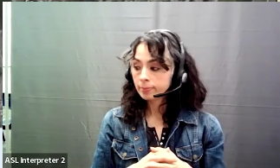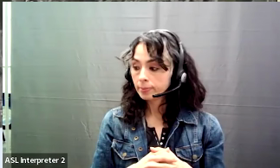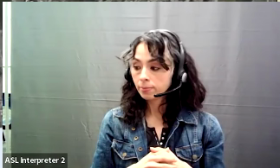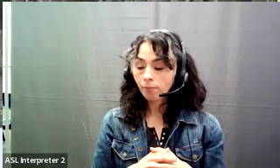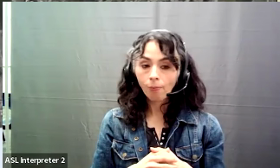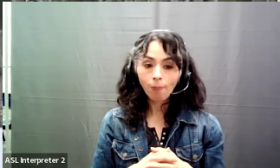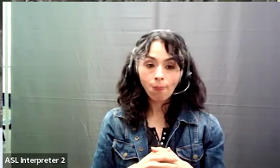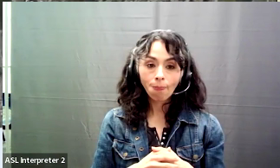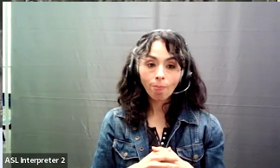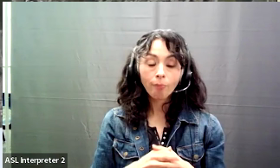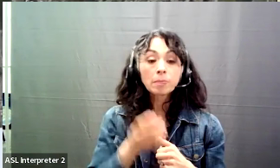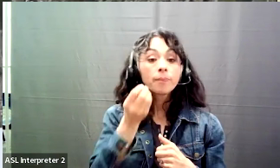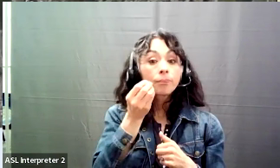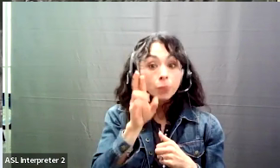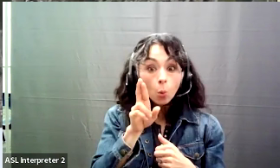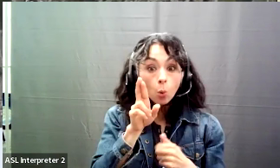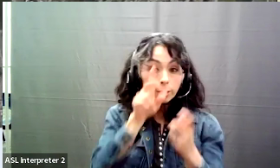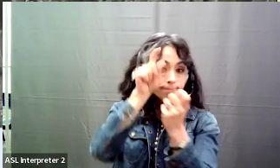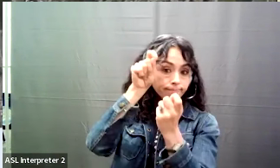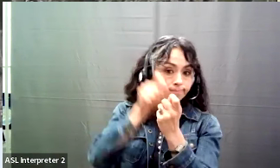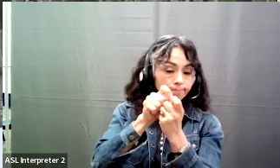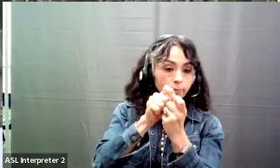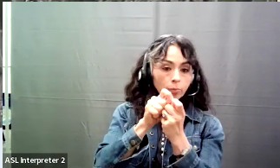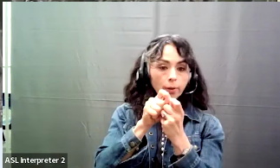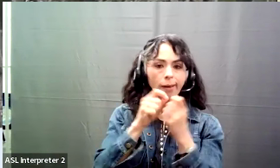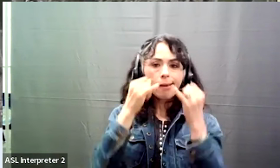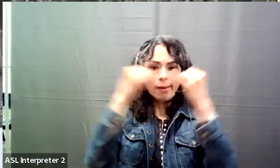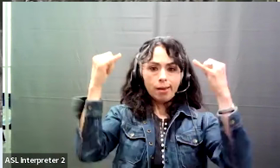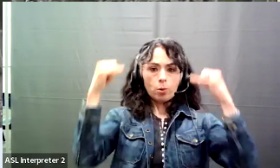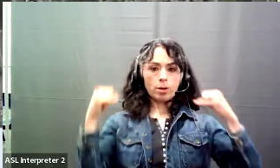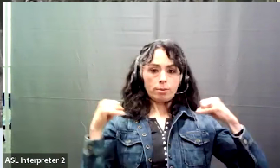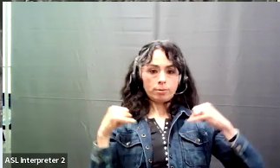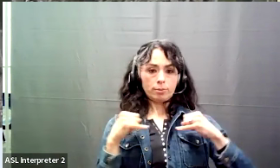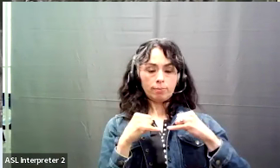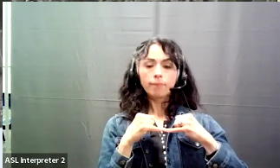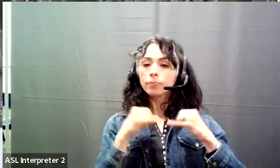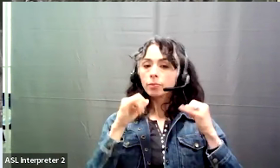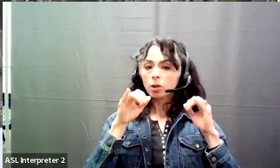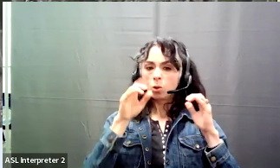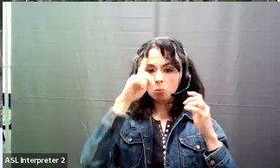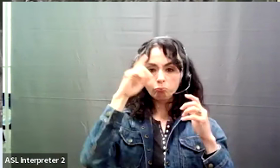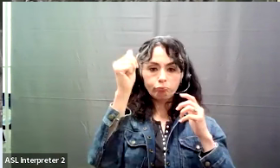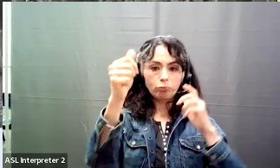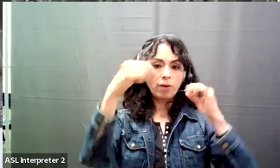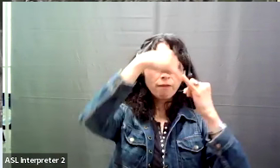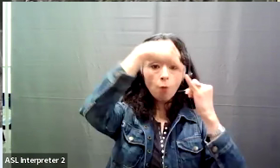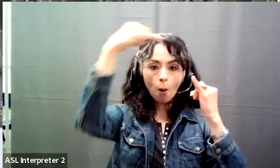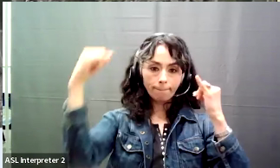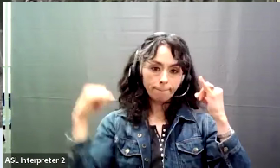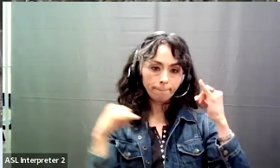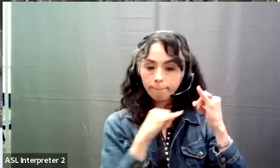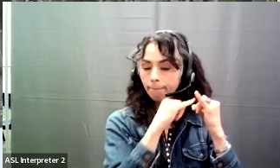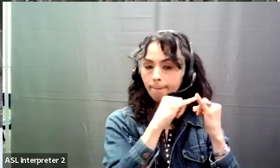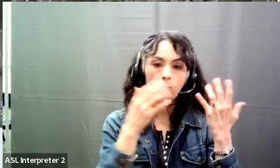define the area using a polygon. You have more of a freedom of creating the shape of